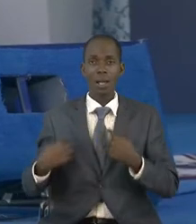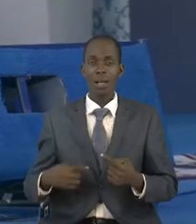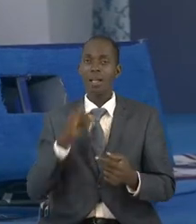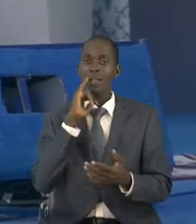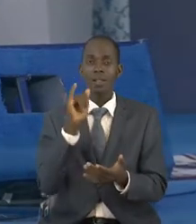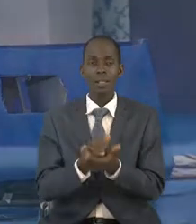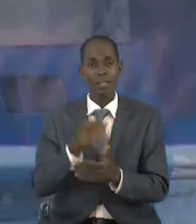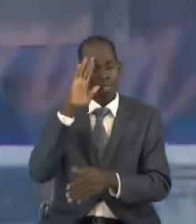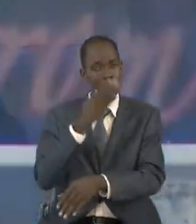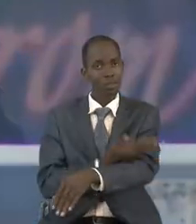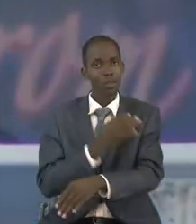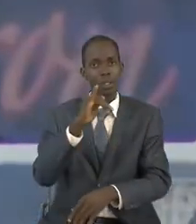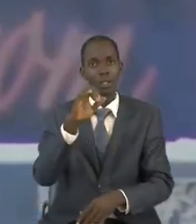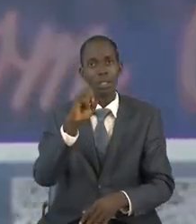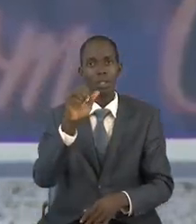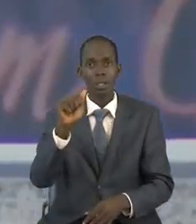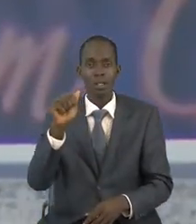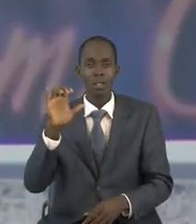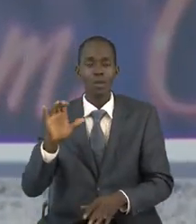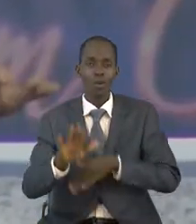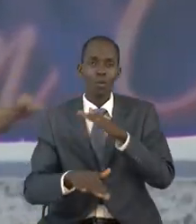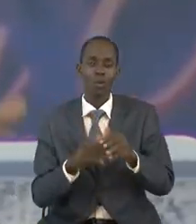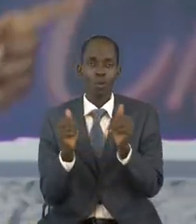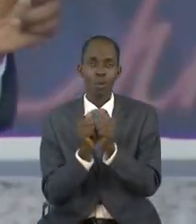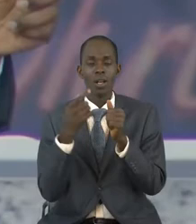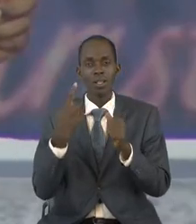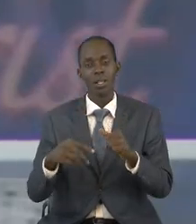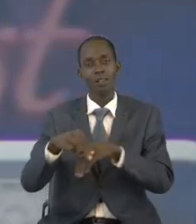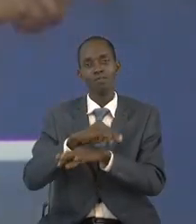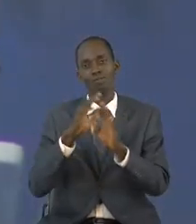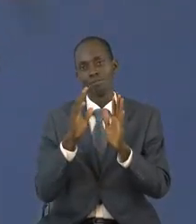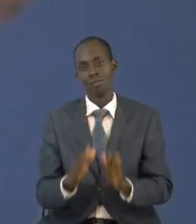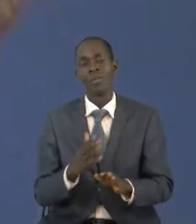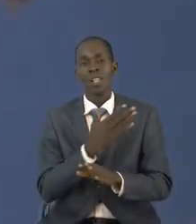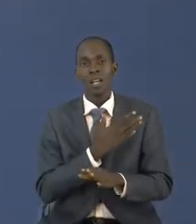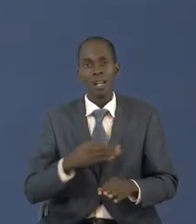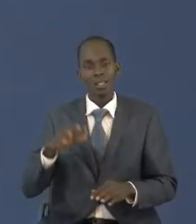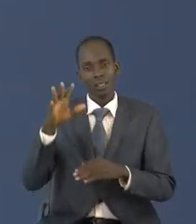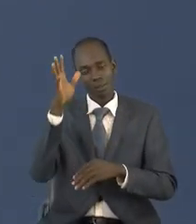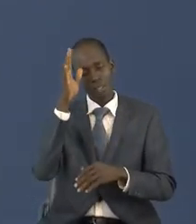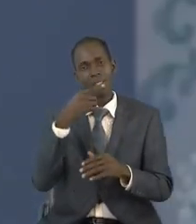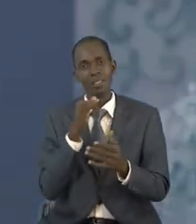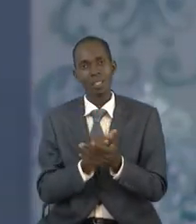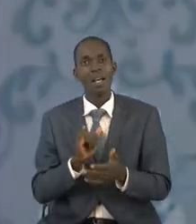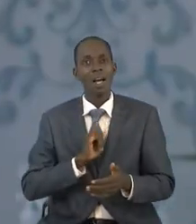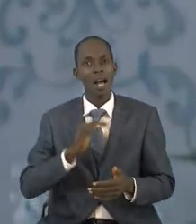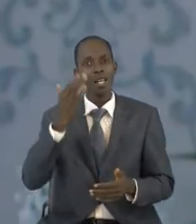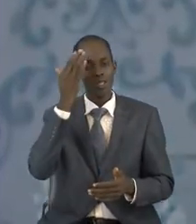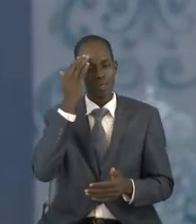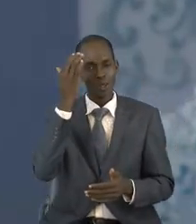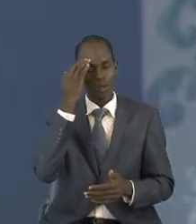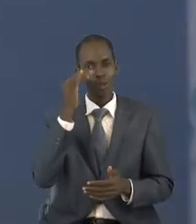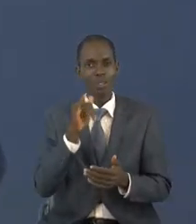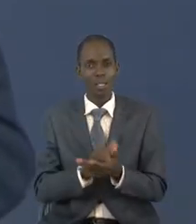Isaac walked with the Master. And in fact, God said, I know he will command his children. They